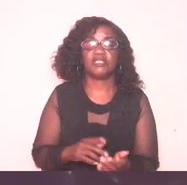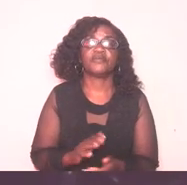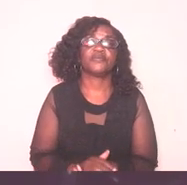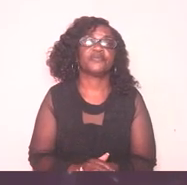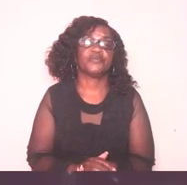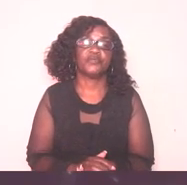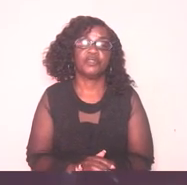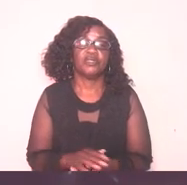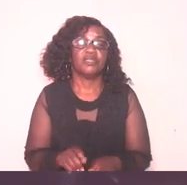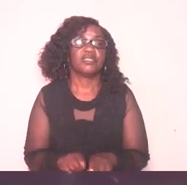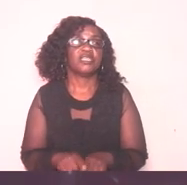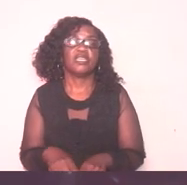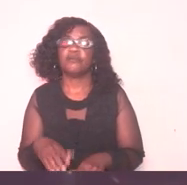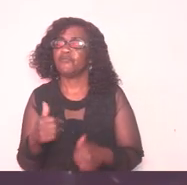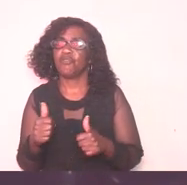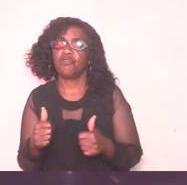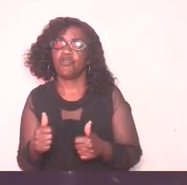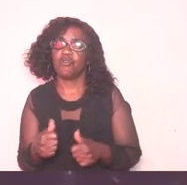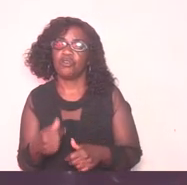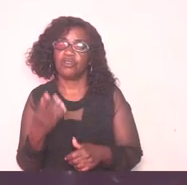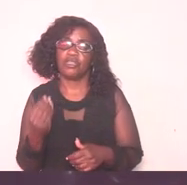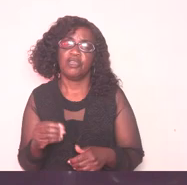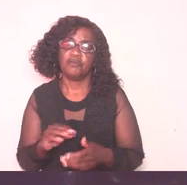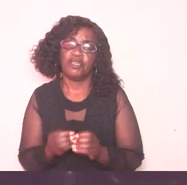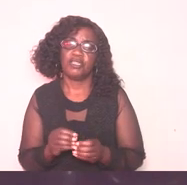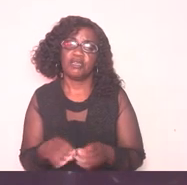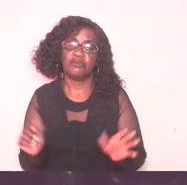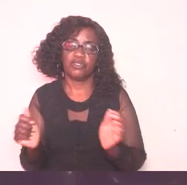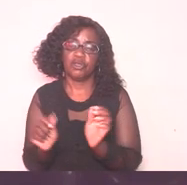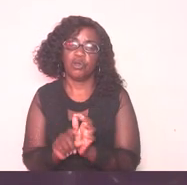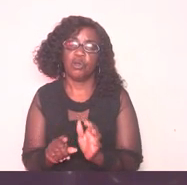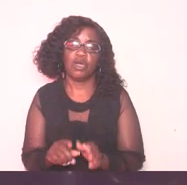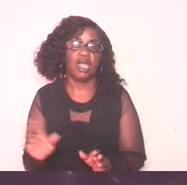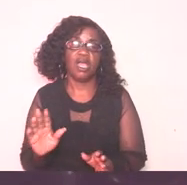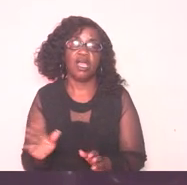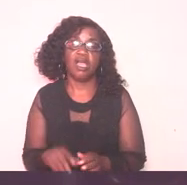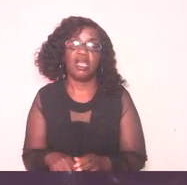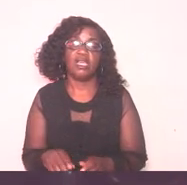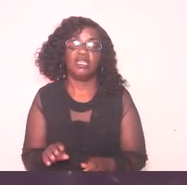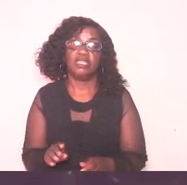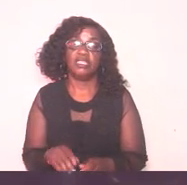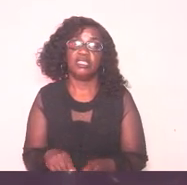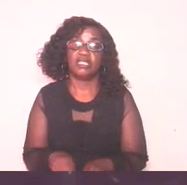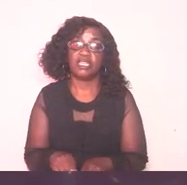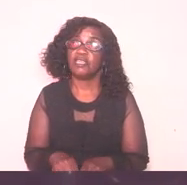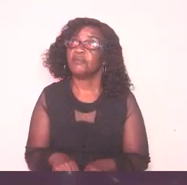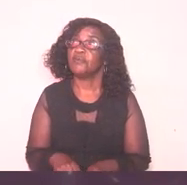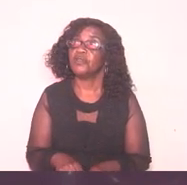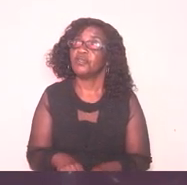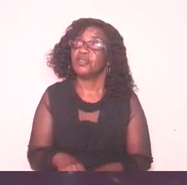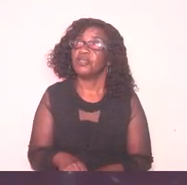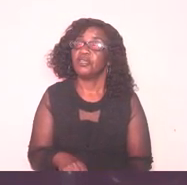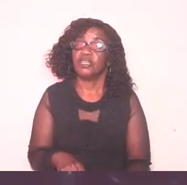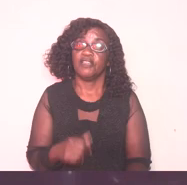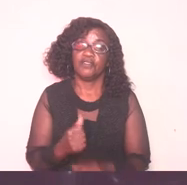in a situation to have sex and simply criminalize them because we want them to behave in a certain way. There are simple ways to debate these